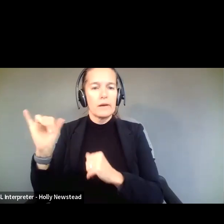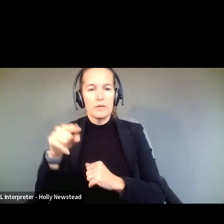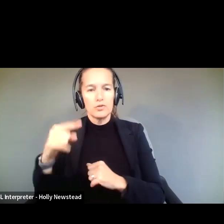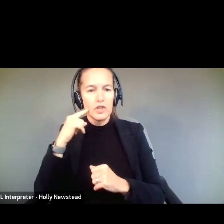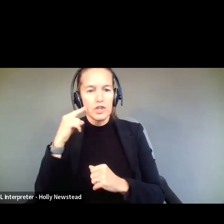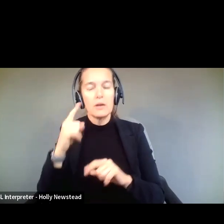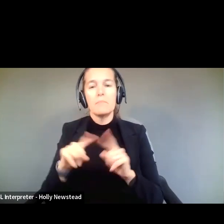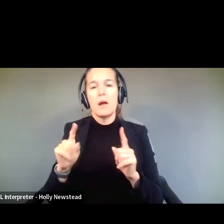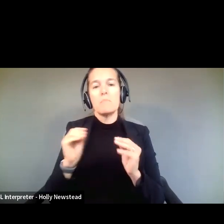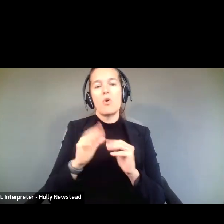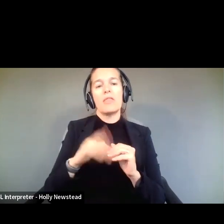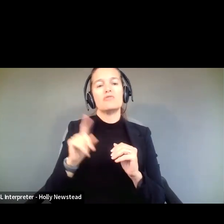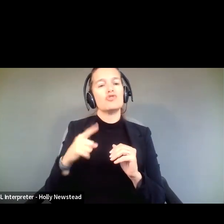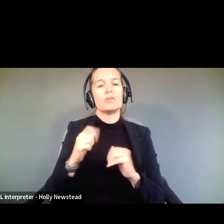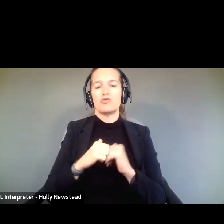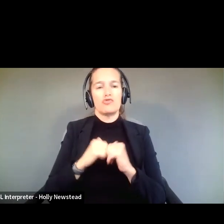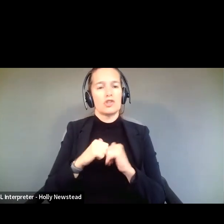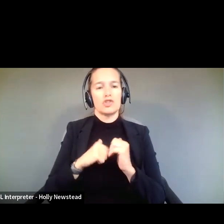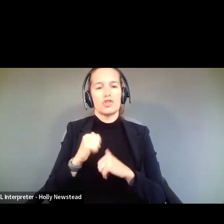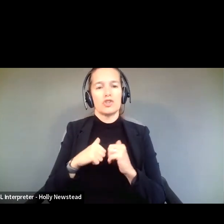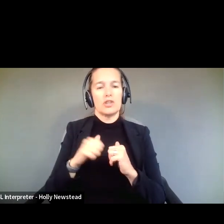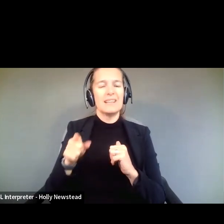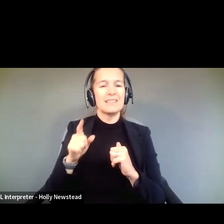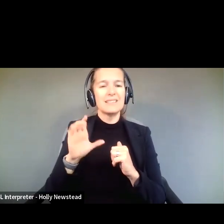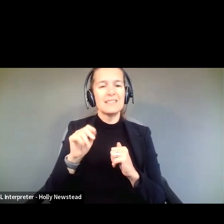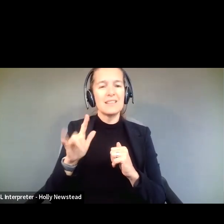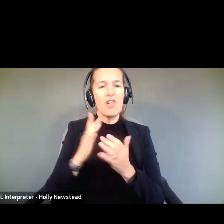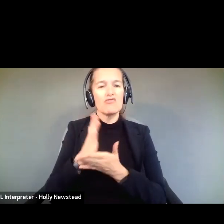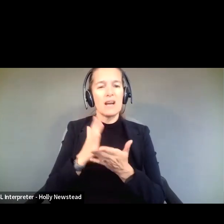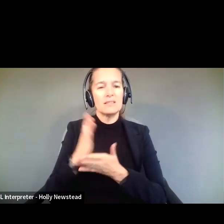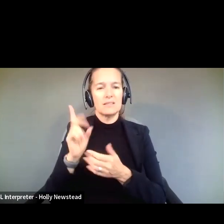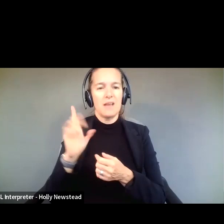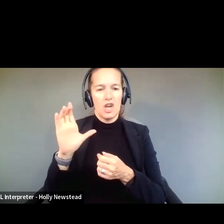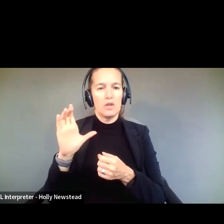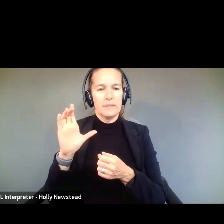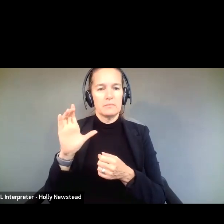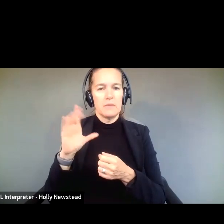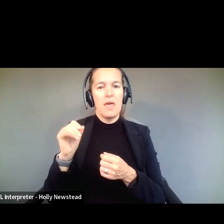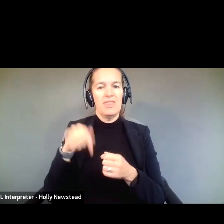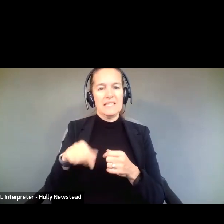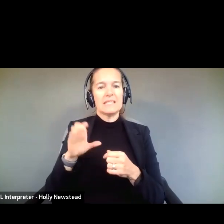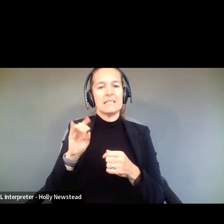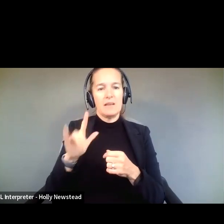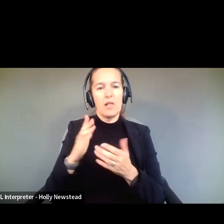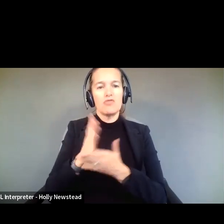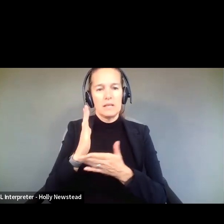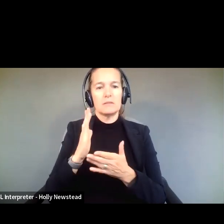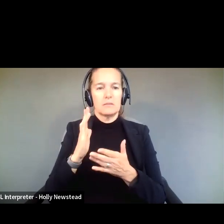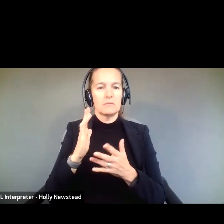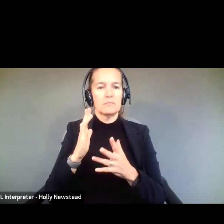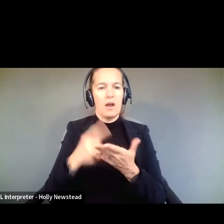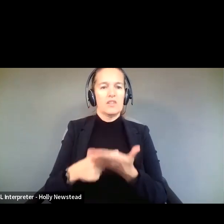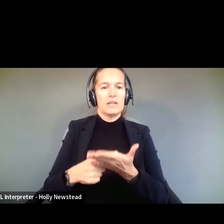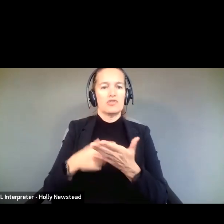But it's also more than a structure. It's a civil rights document. And this is a civil rights conversation. So thank you for the needed focus on it.